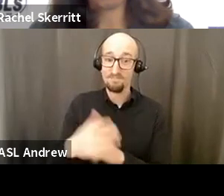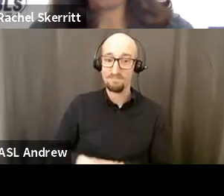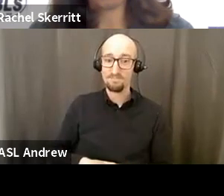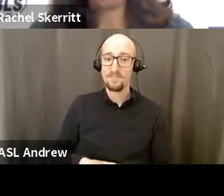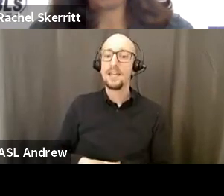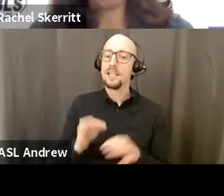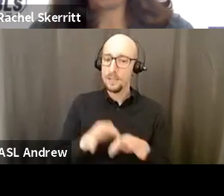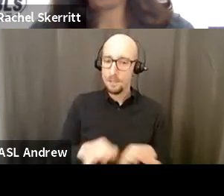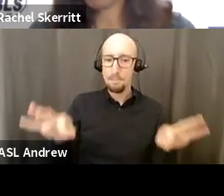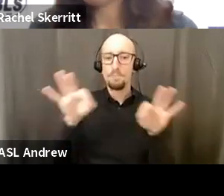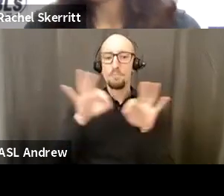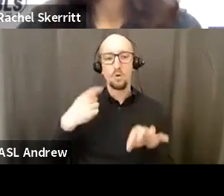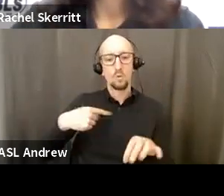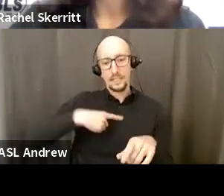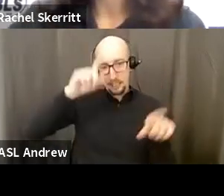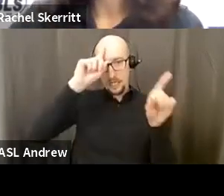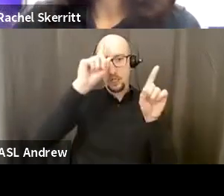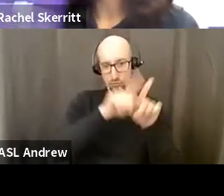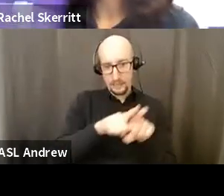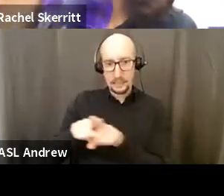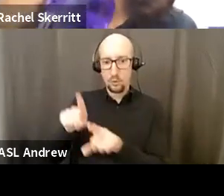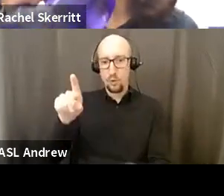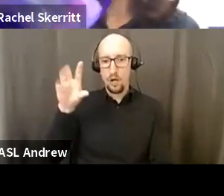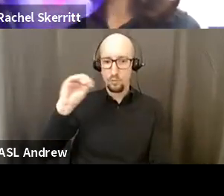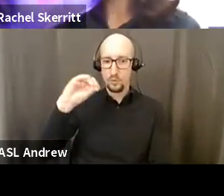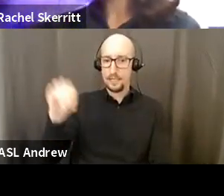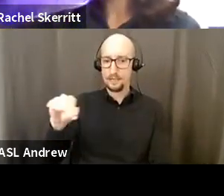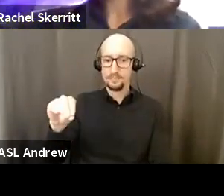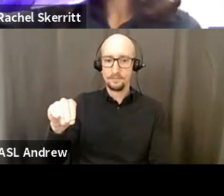Consensus, I believe now, is essential.